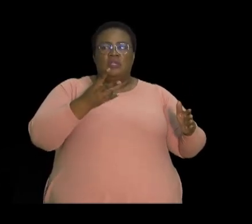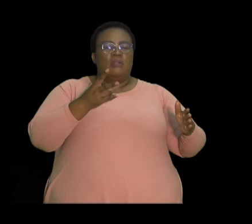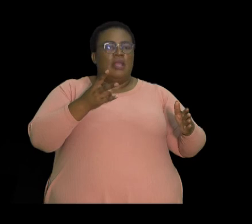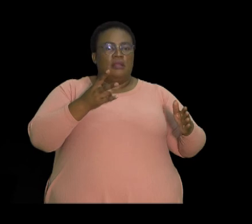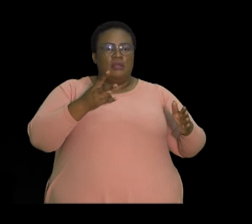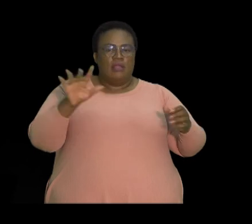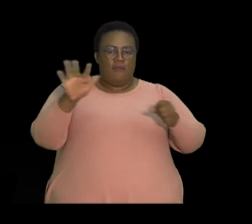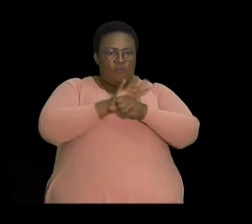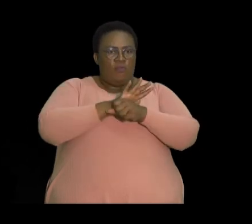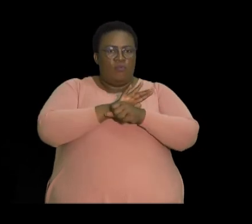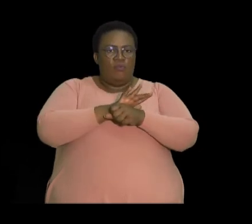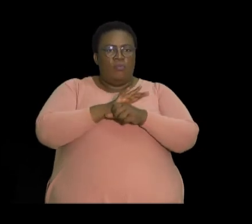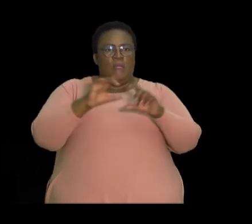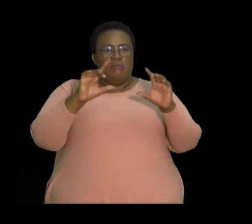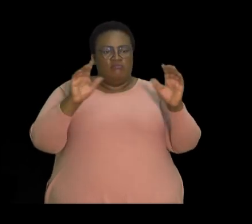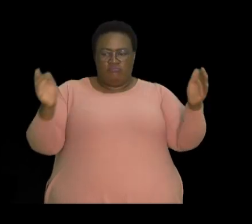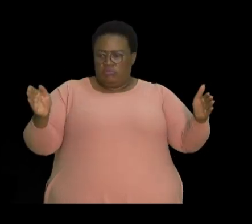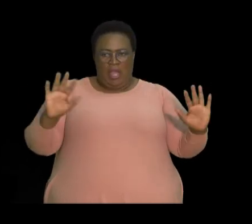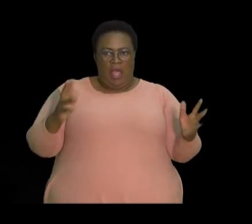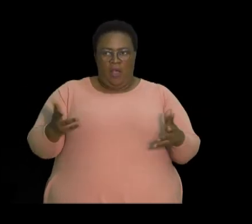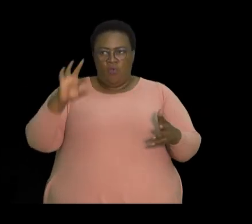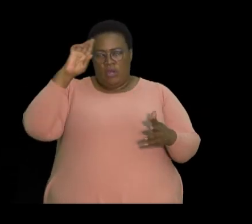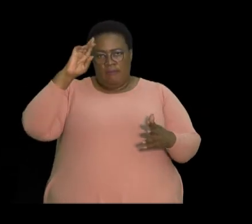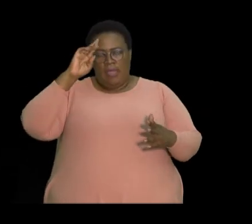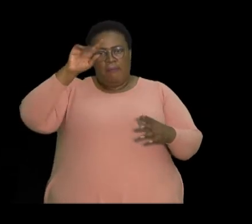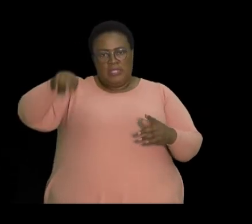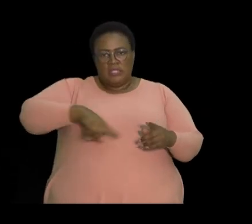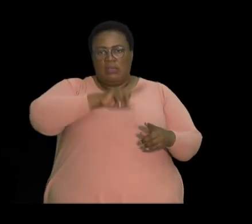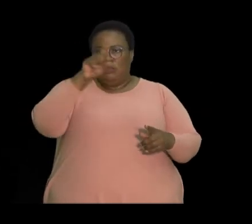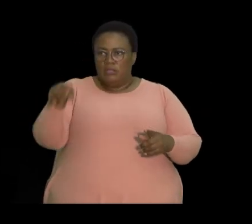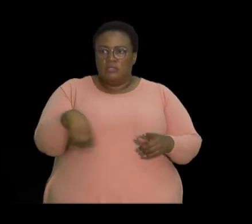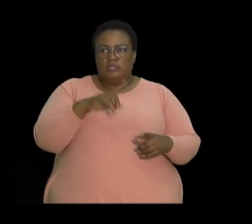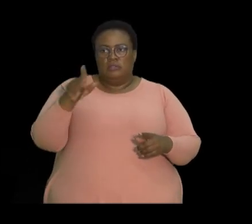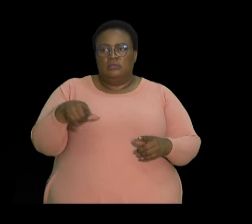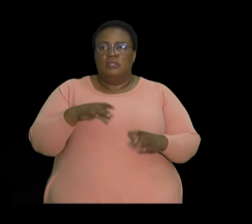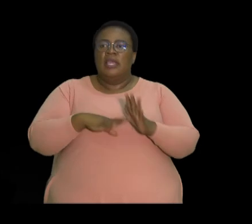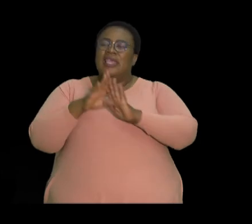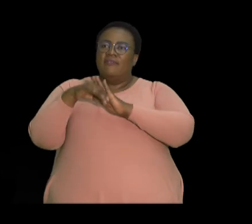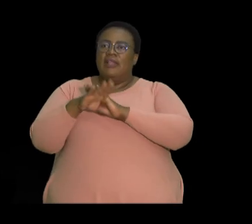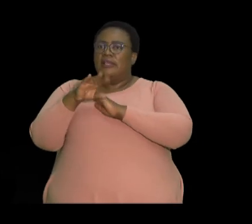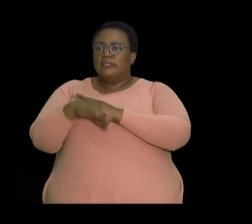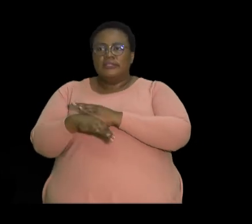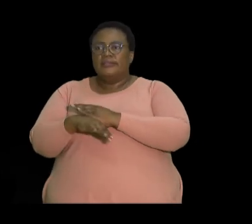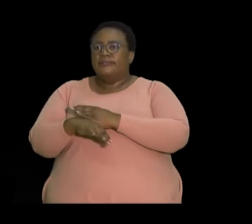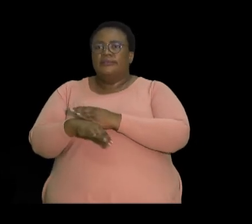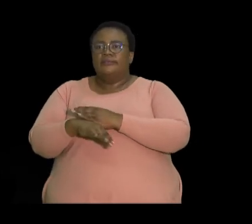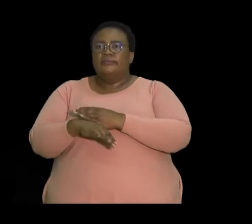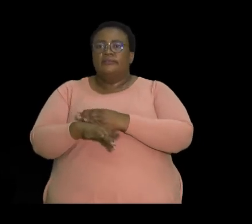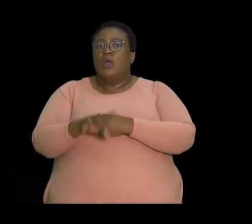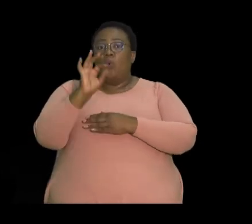what exactly the overall picture is. And then remember, it repeats in cycles. The